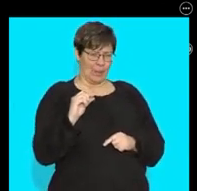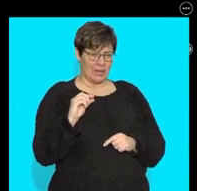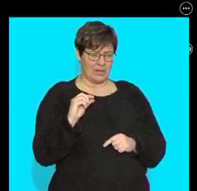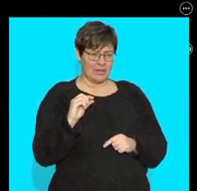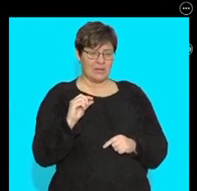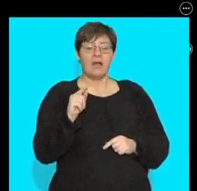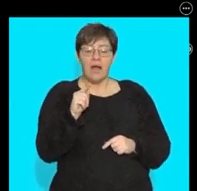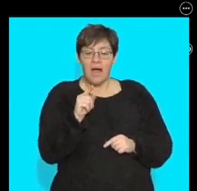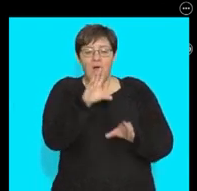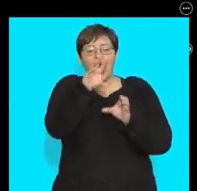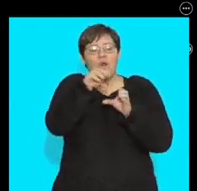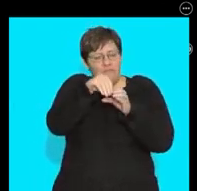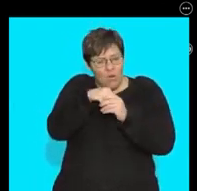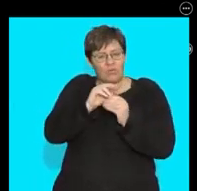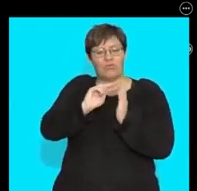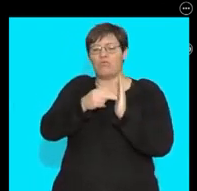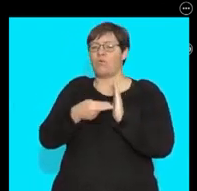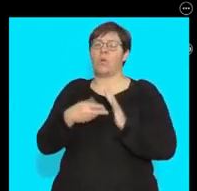really tiny, plays a